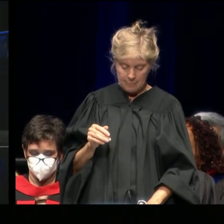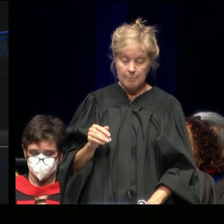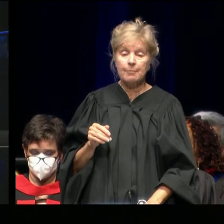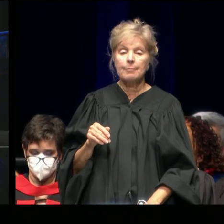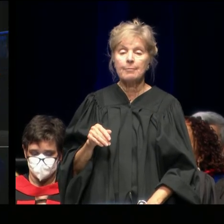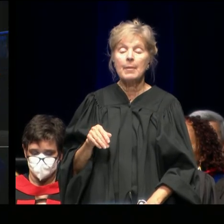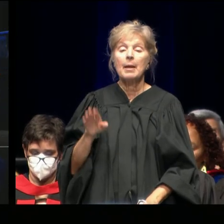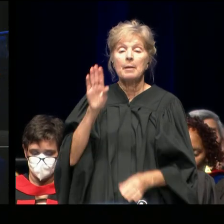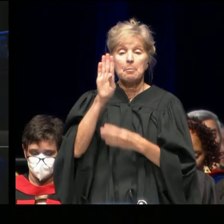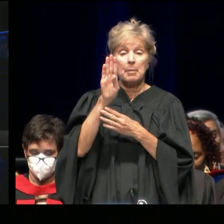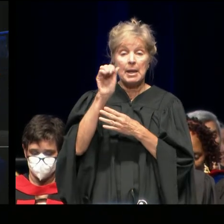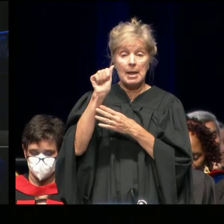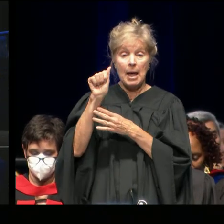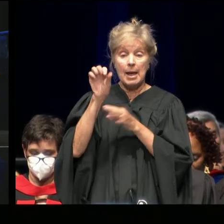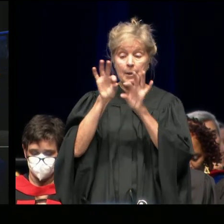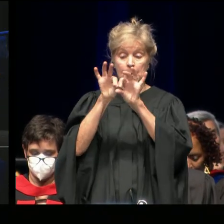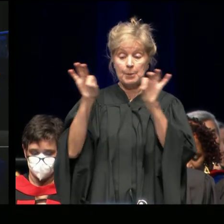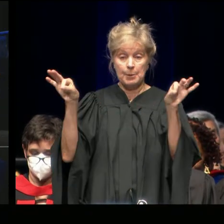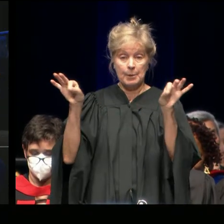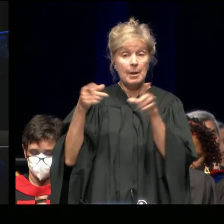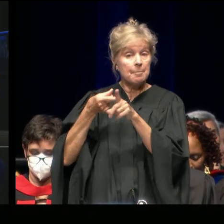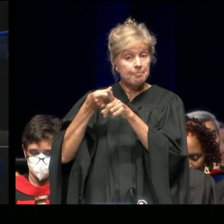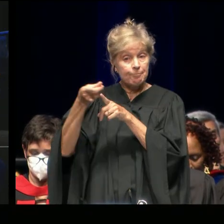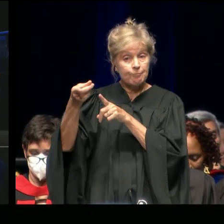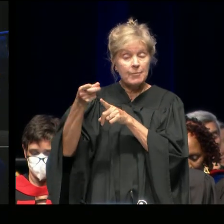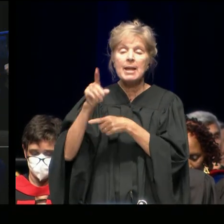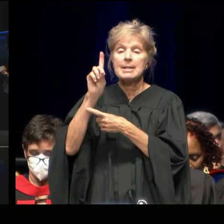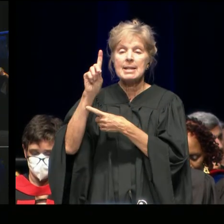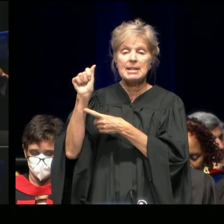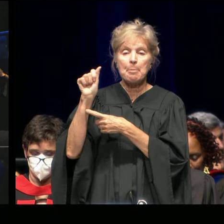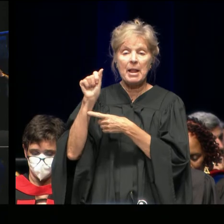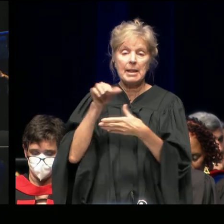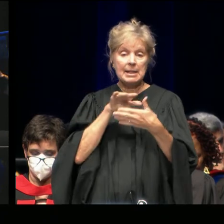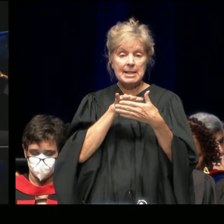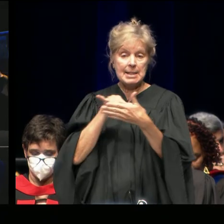Bachelor of Arts in Disability Studies.